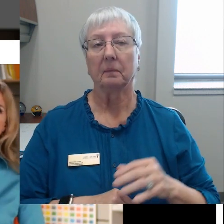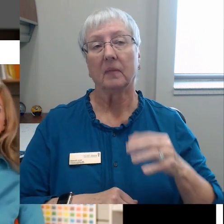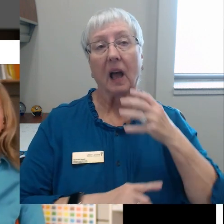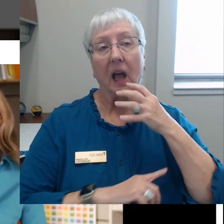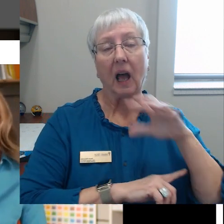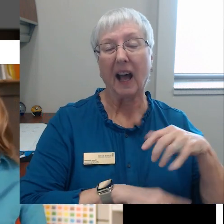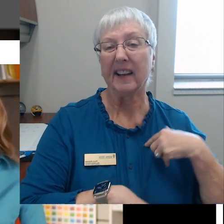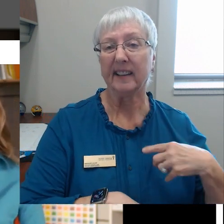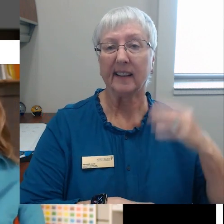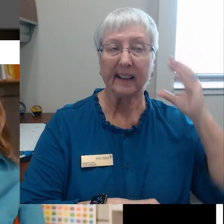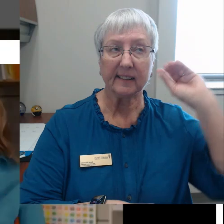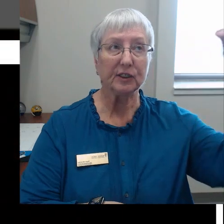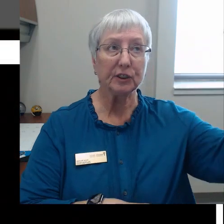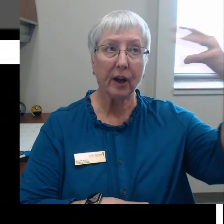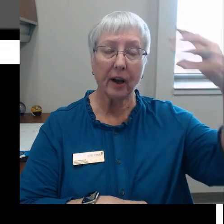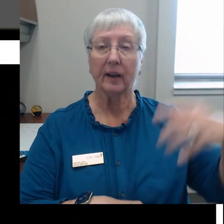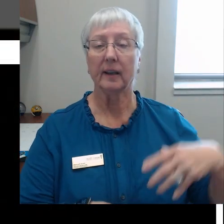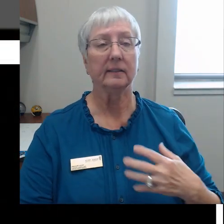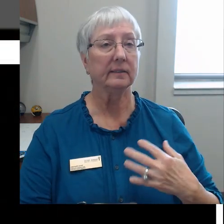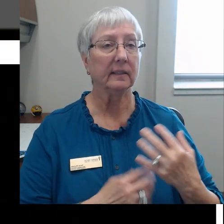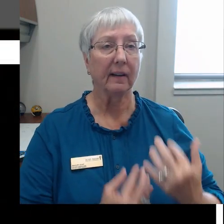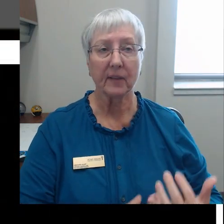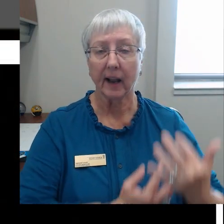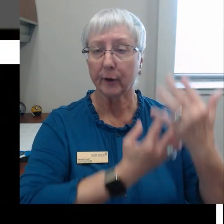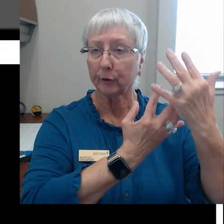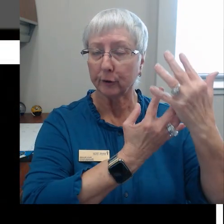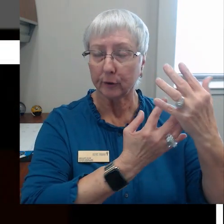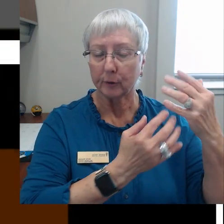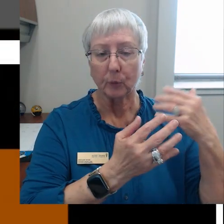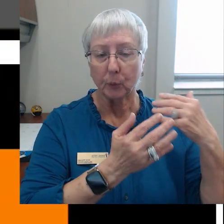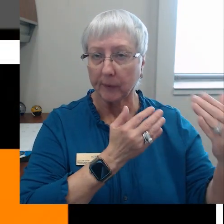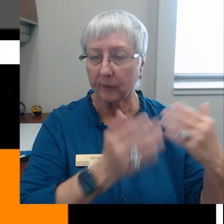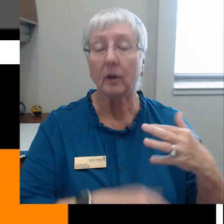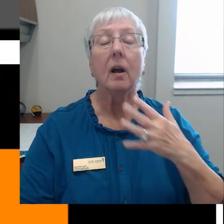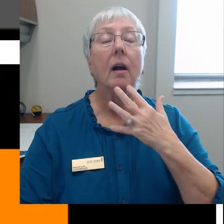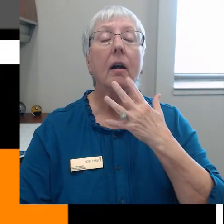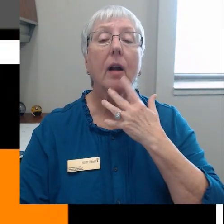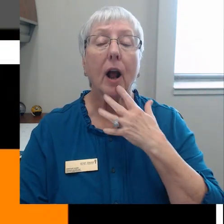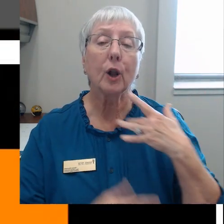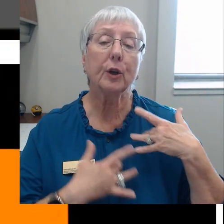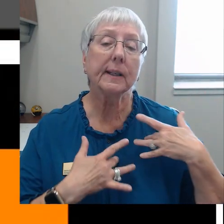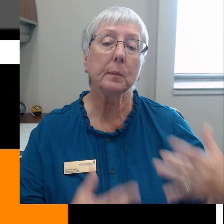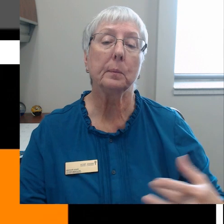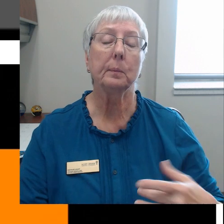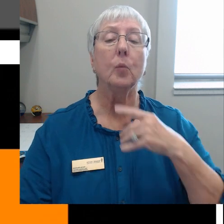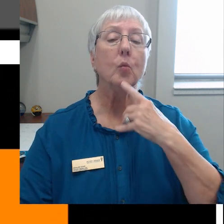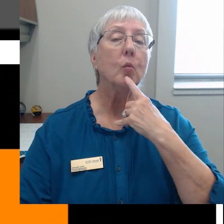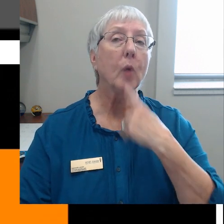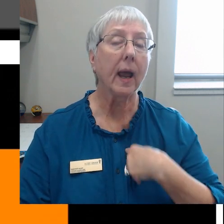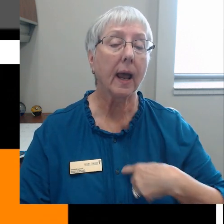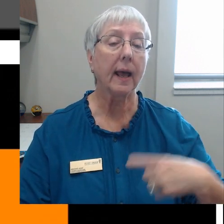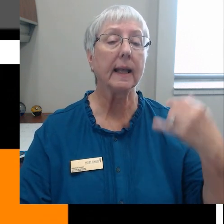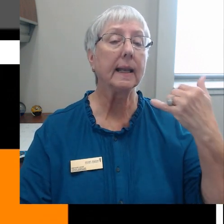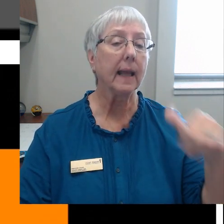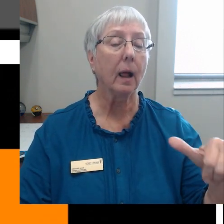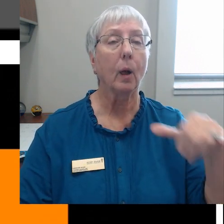fire, a steaming loaf of bread. Colors in the range of red, yellow, and orange tend to read as warm or hot.